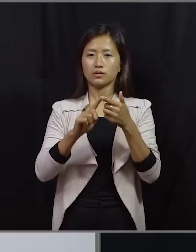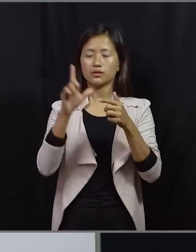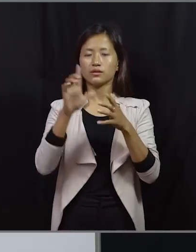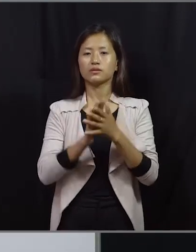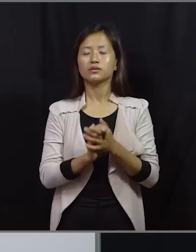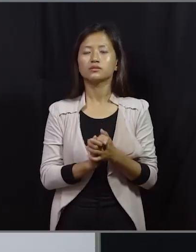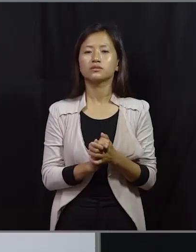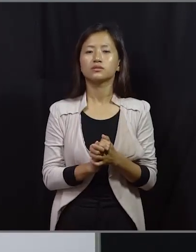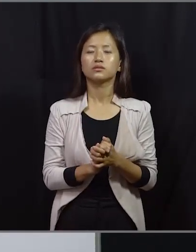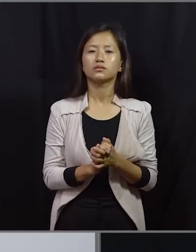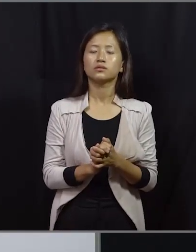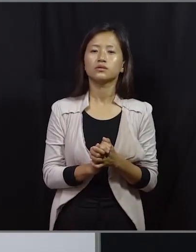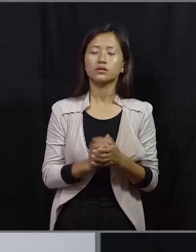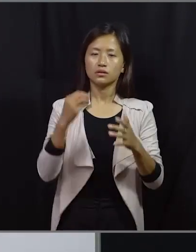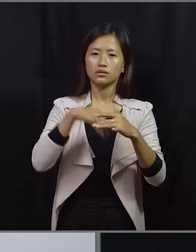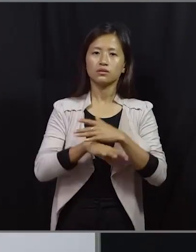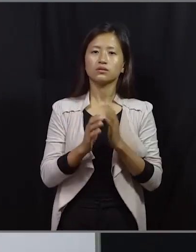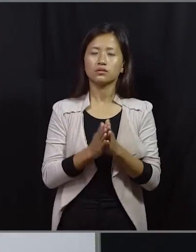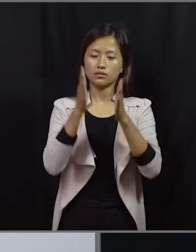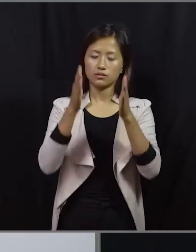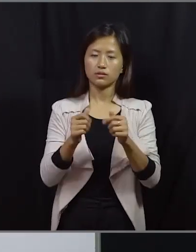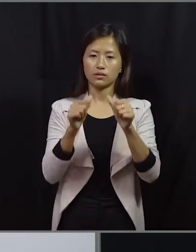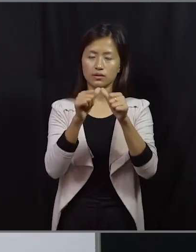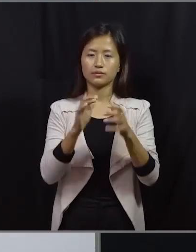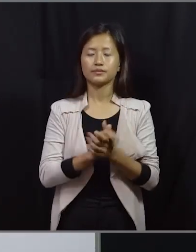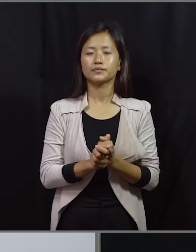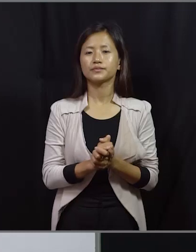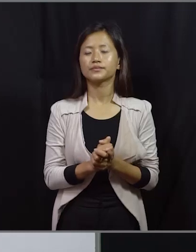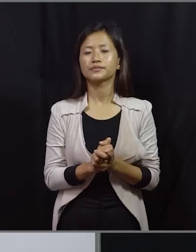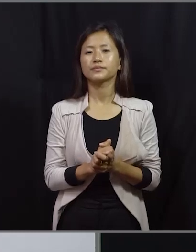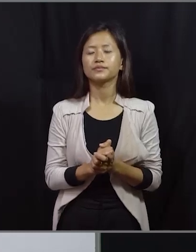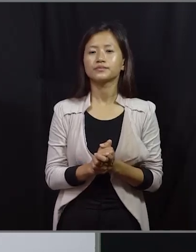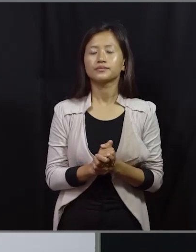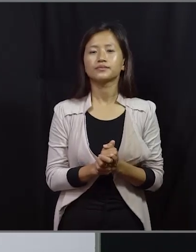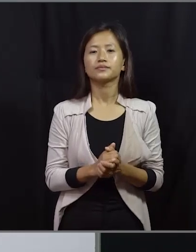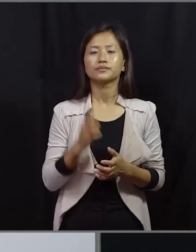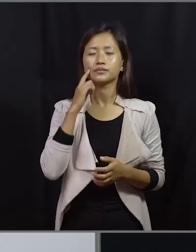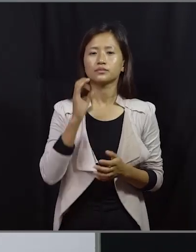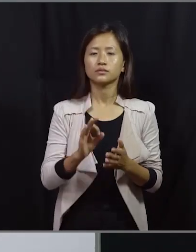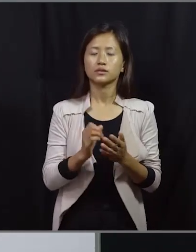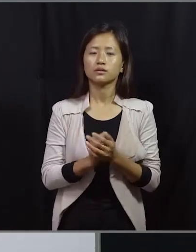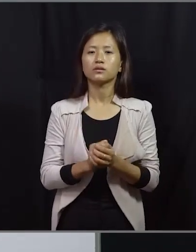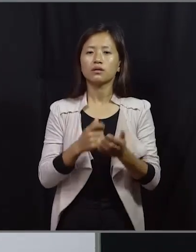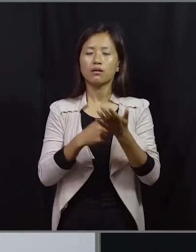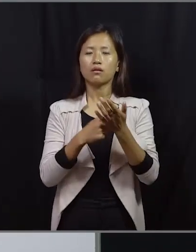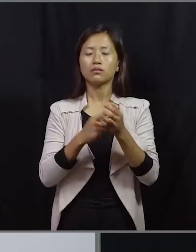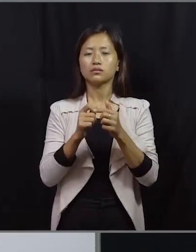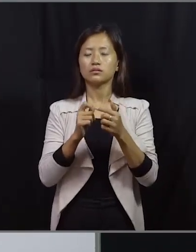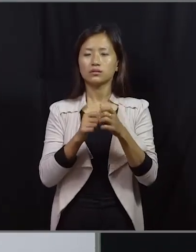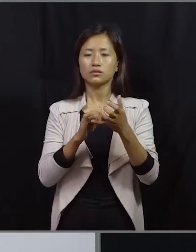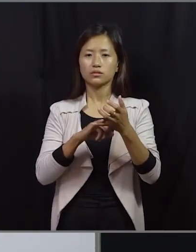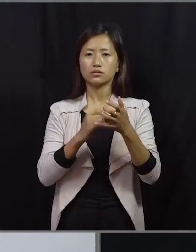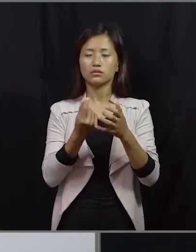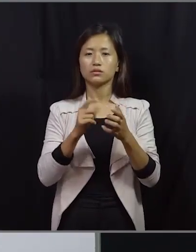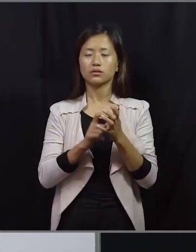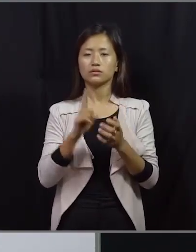elements in set A. This is a very important result. We will be